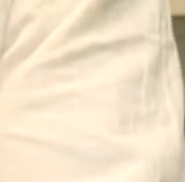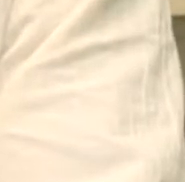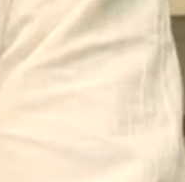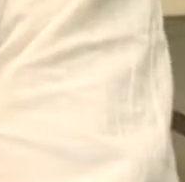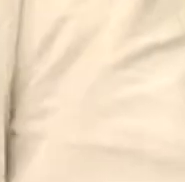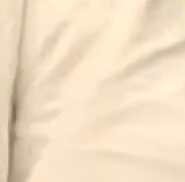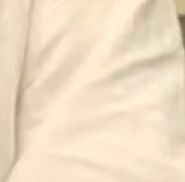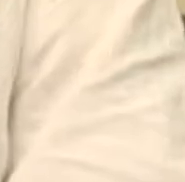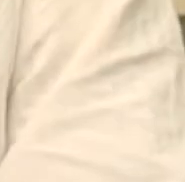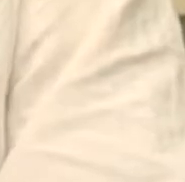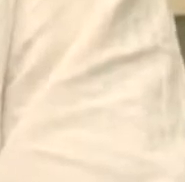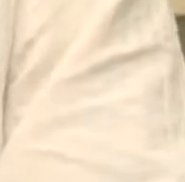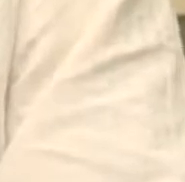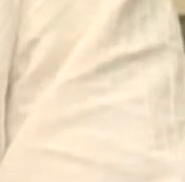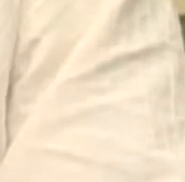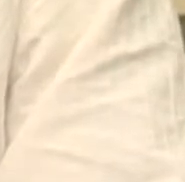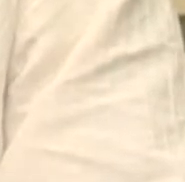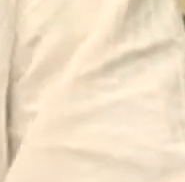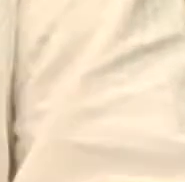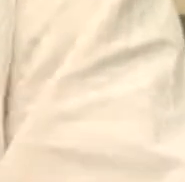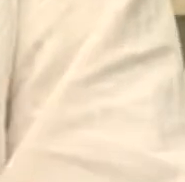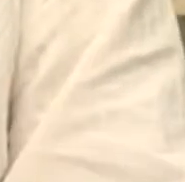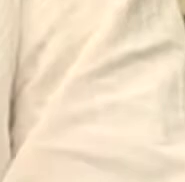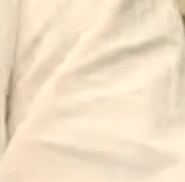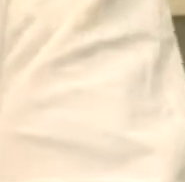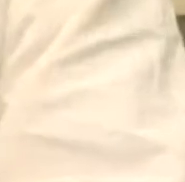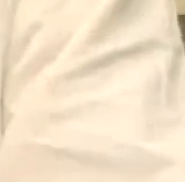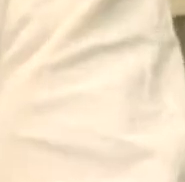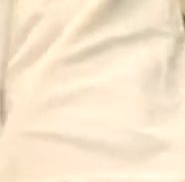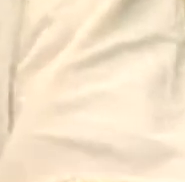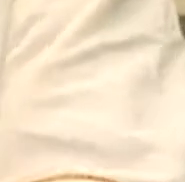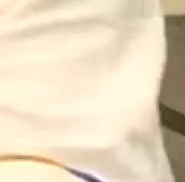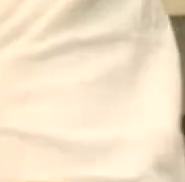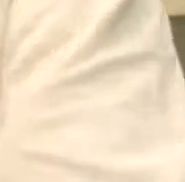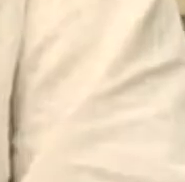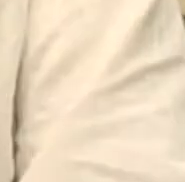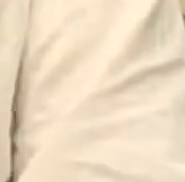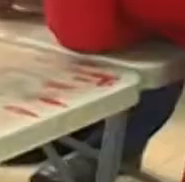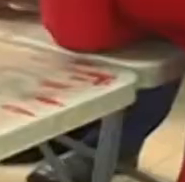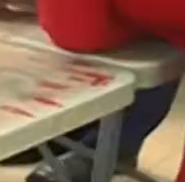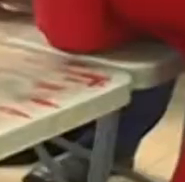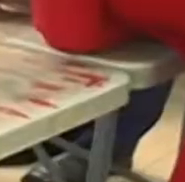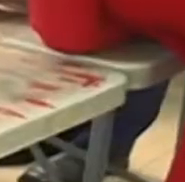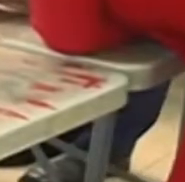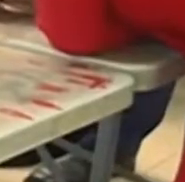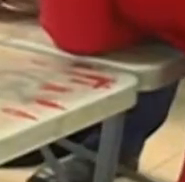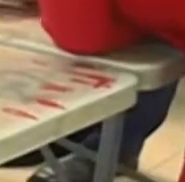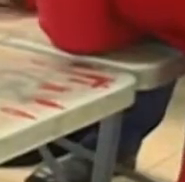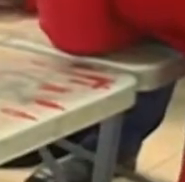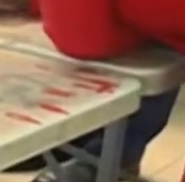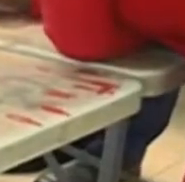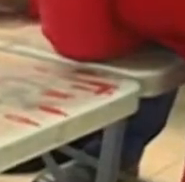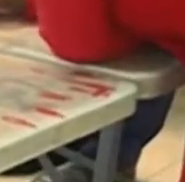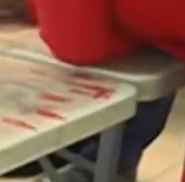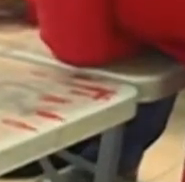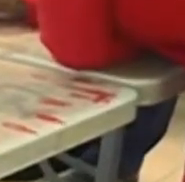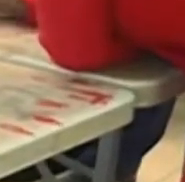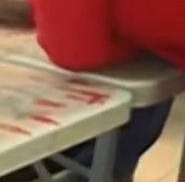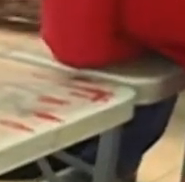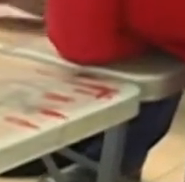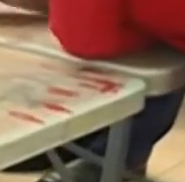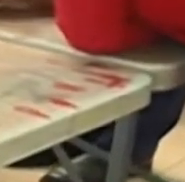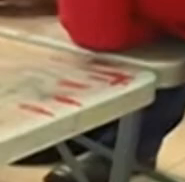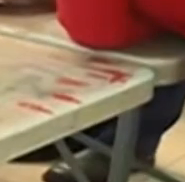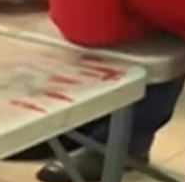you just assume, you know, that assumption will give you strength to move to the next step. Experimentation in the choice